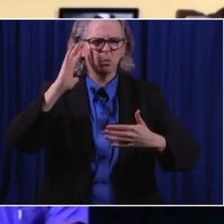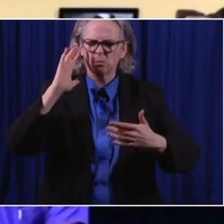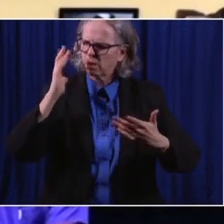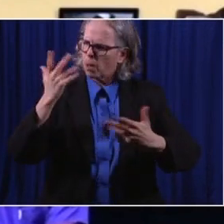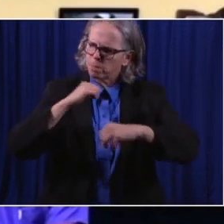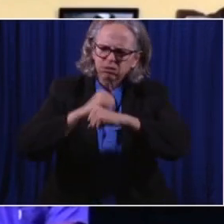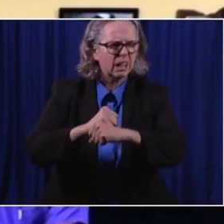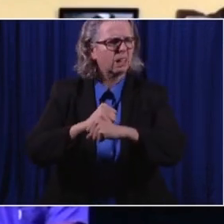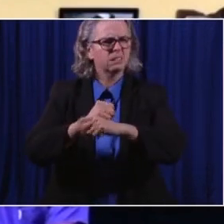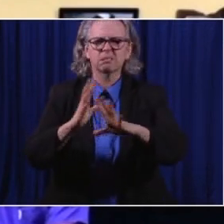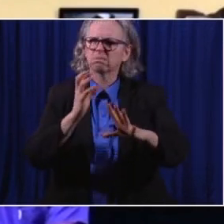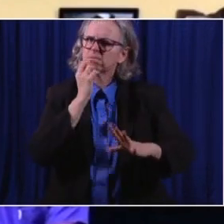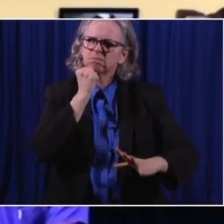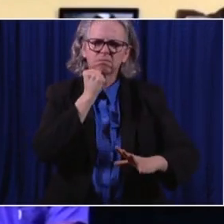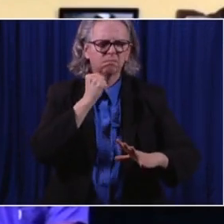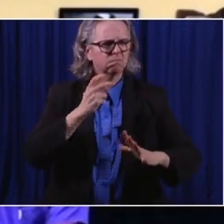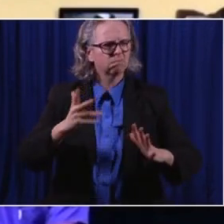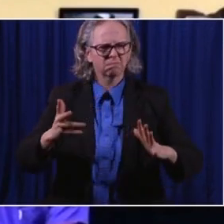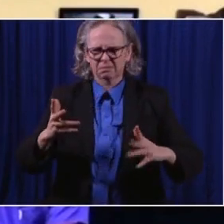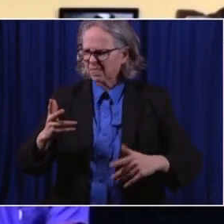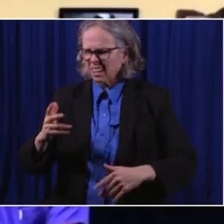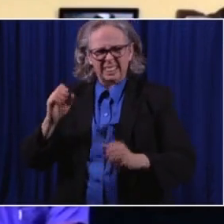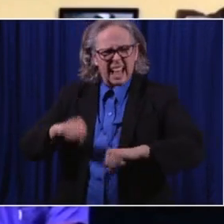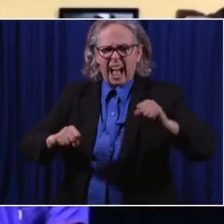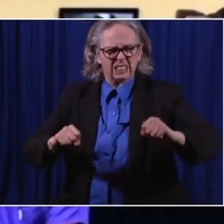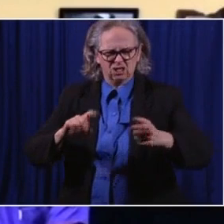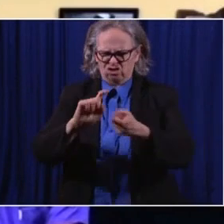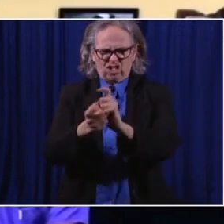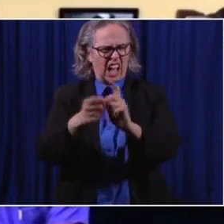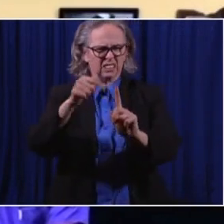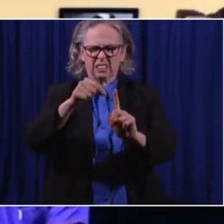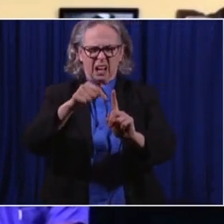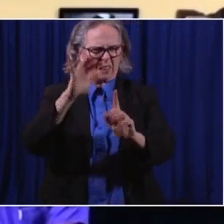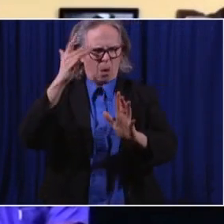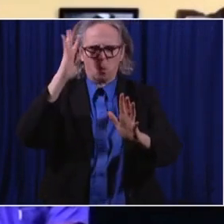Yeah, it changes the future. Well,